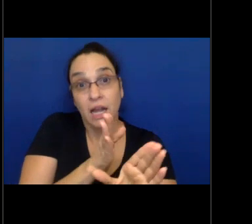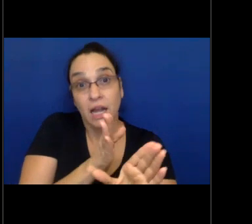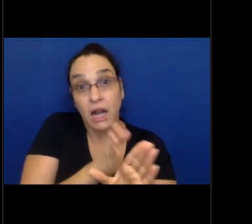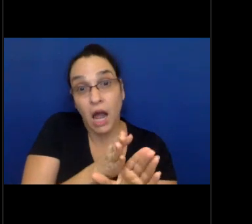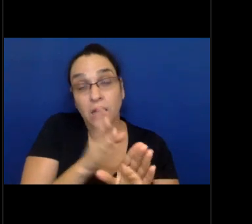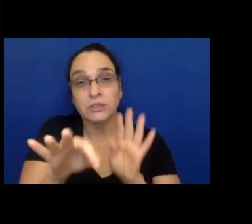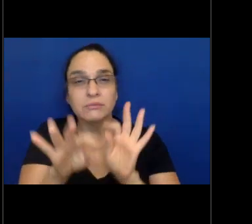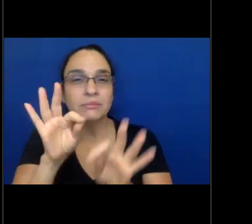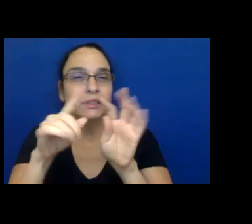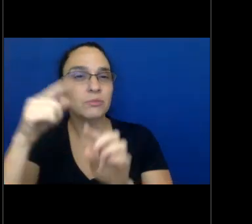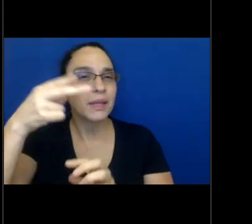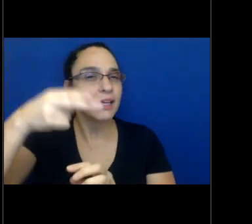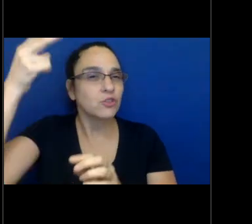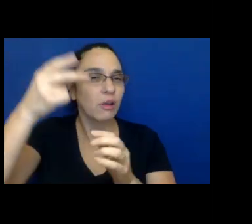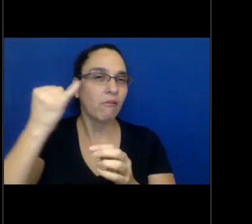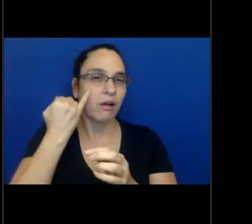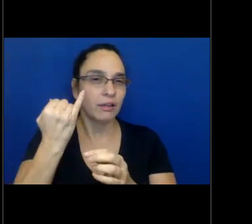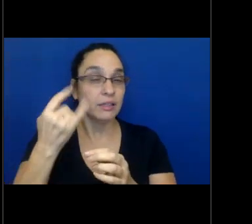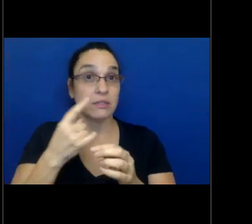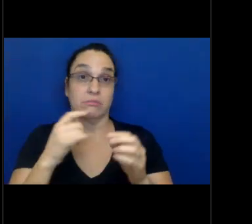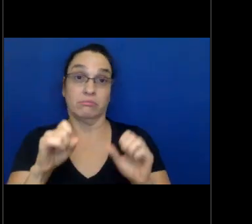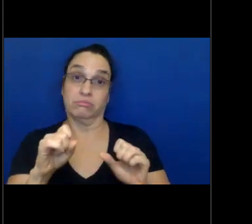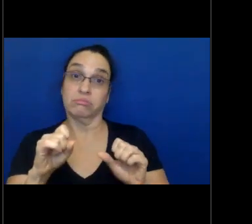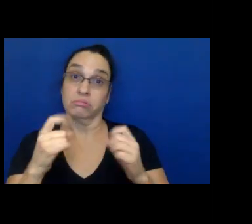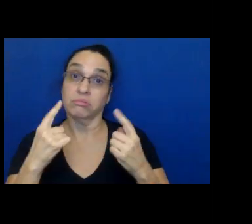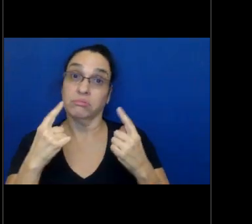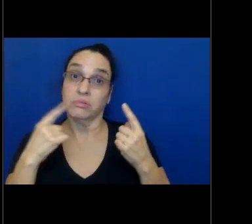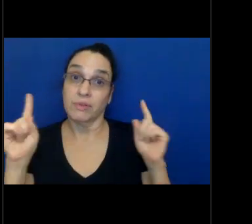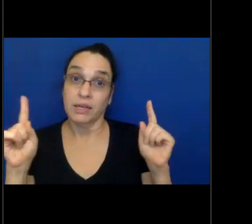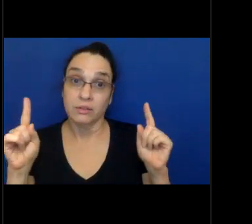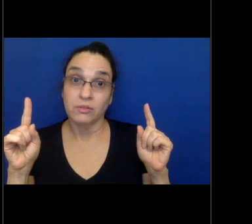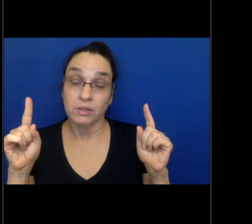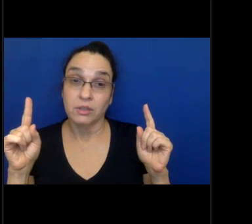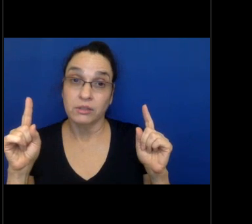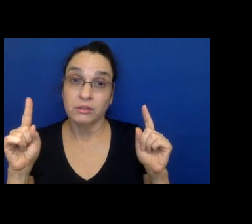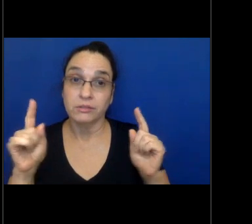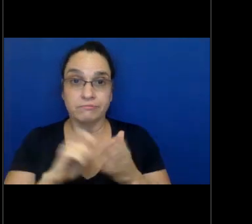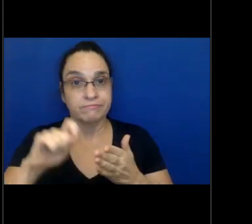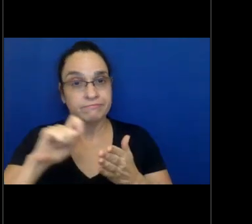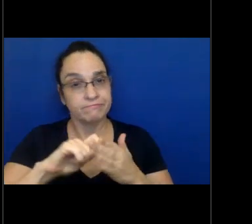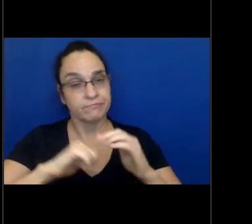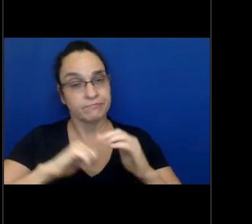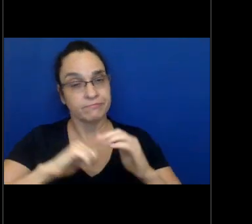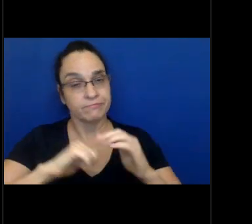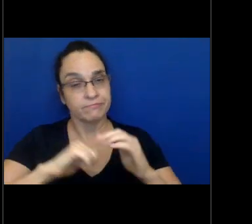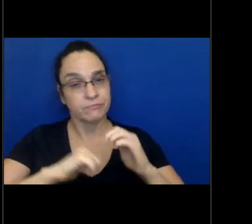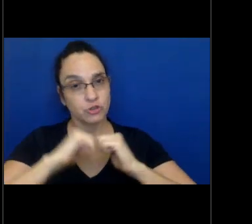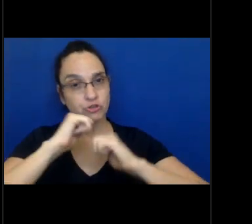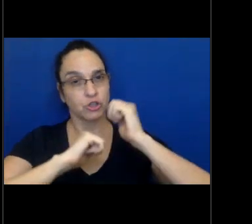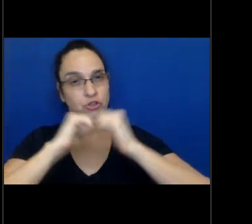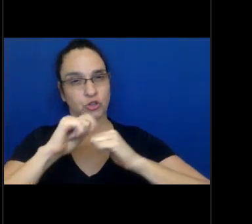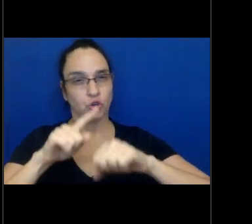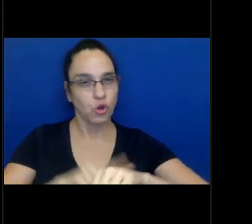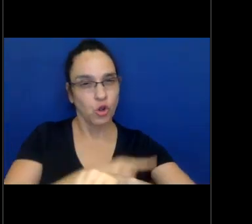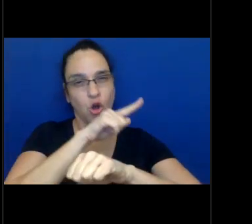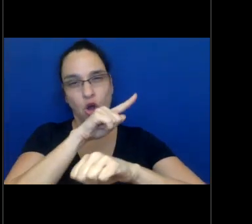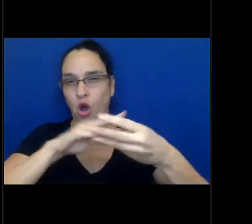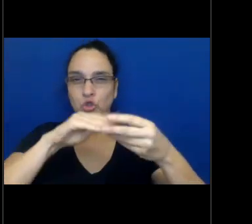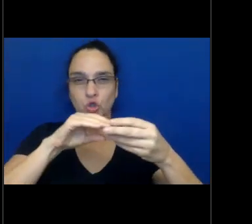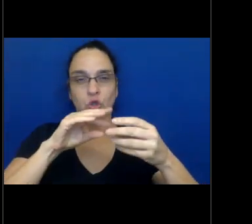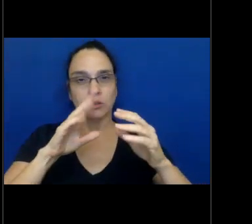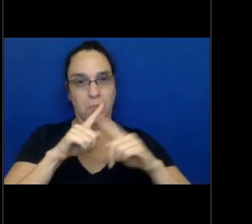he was able to very effectively, in my view, structure a very long story around a central